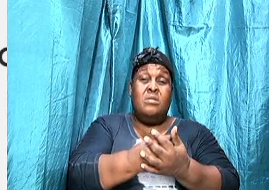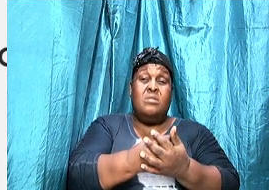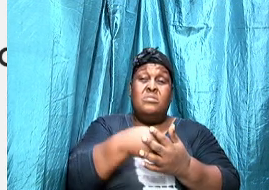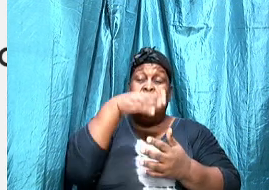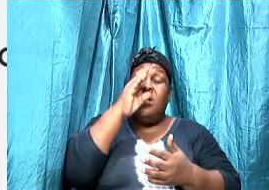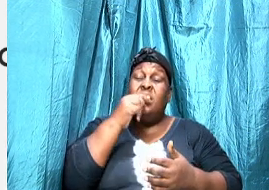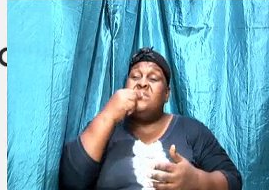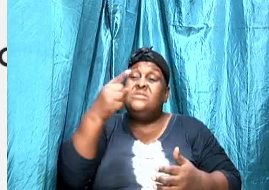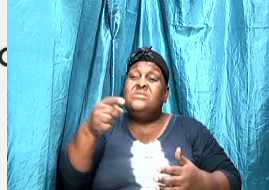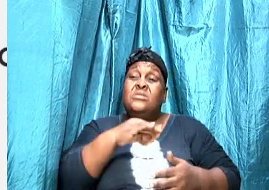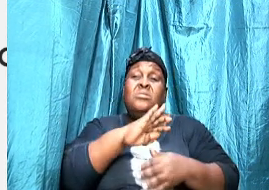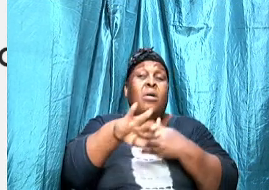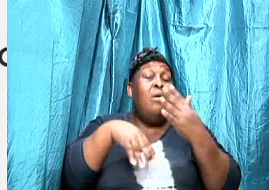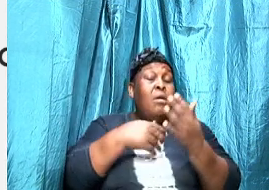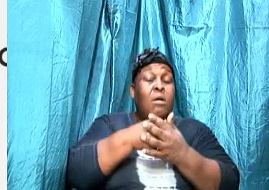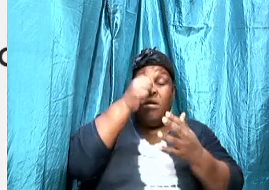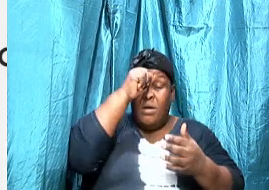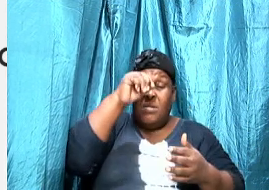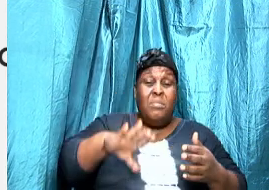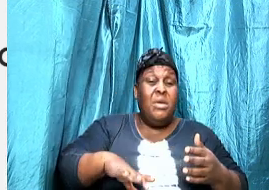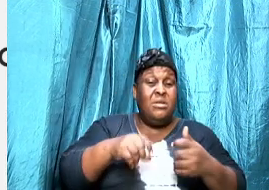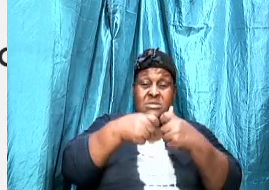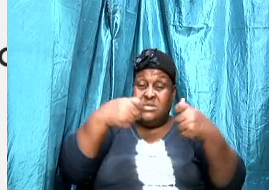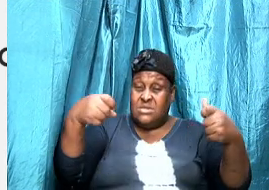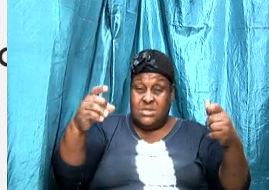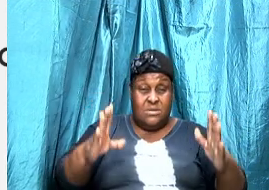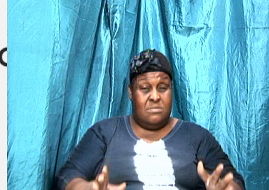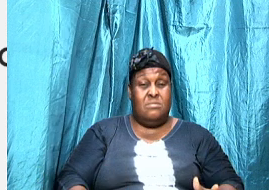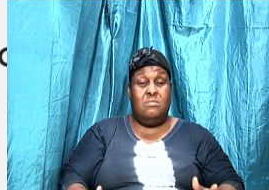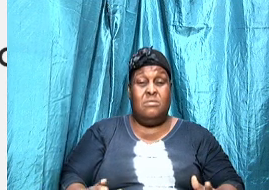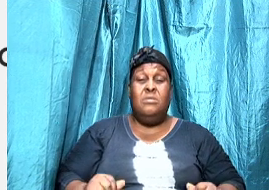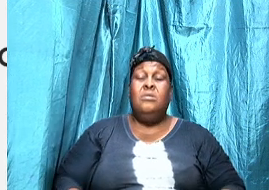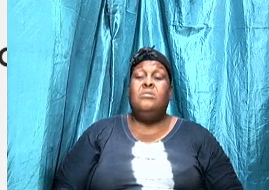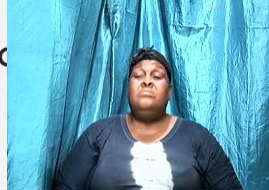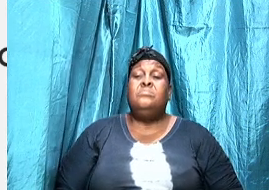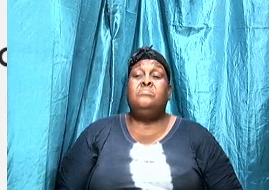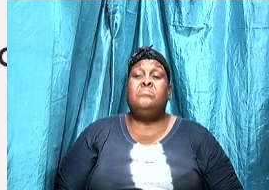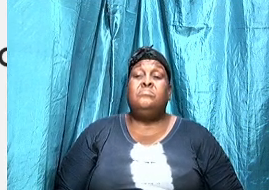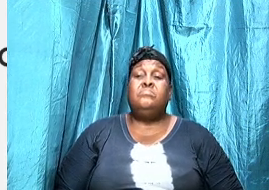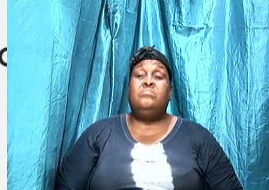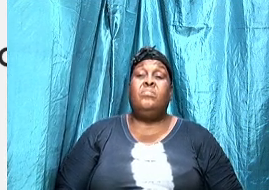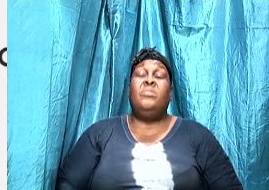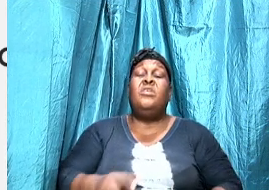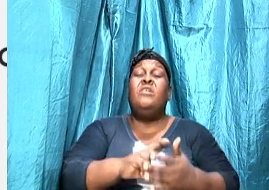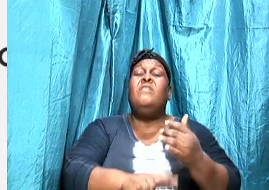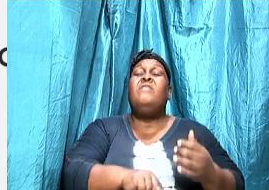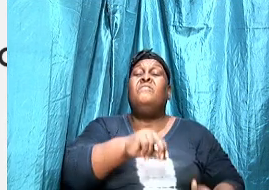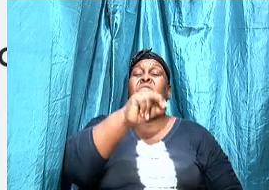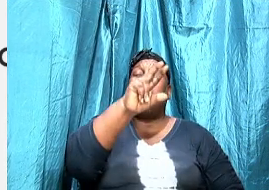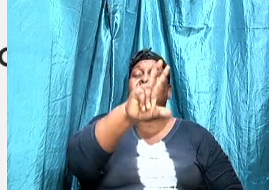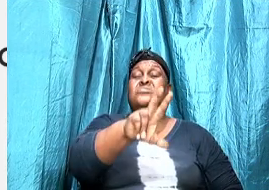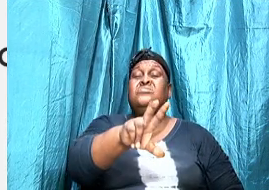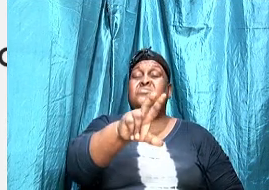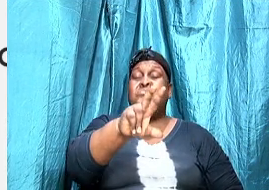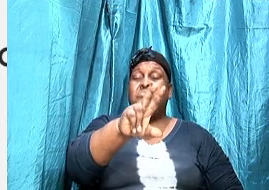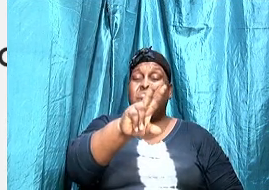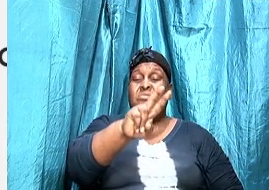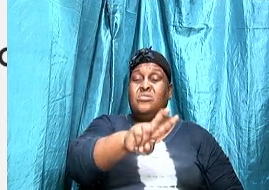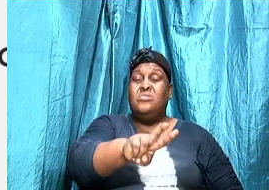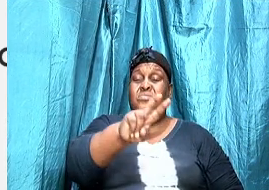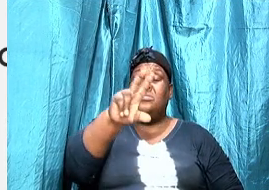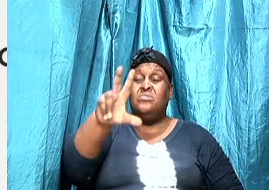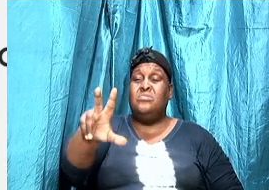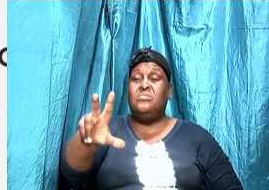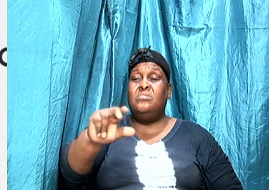to be sinners. For this is in verse 23, he summed it up and he said, for all have